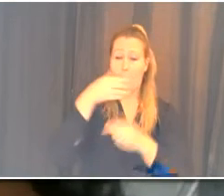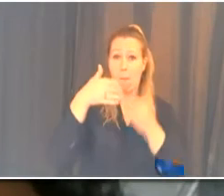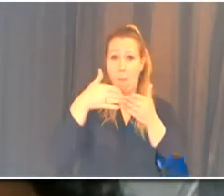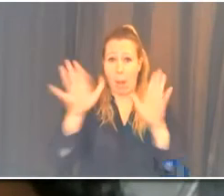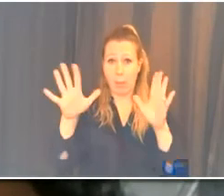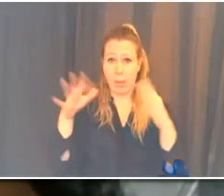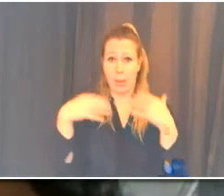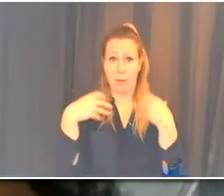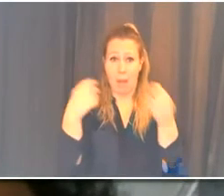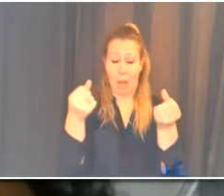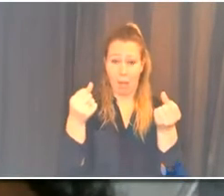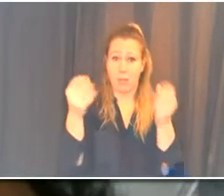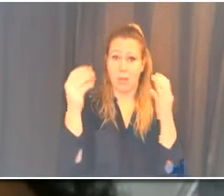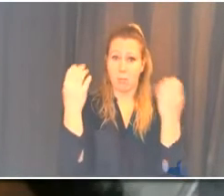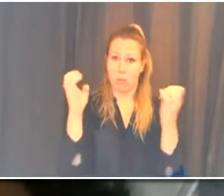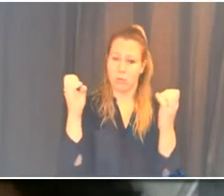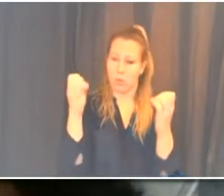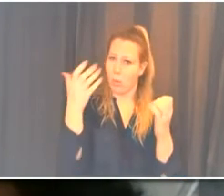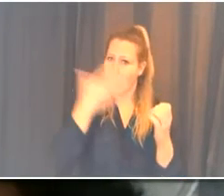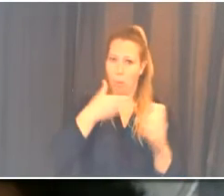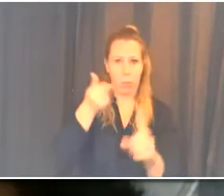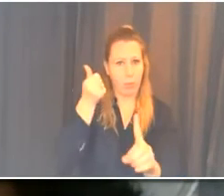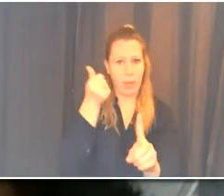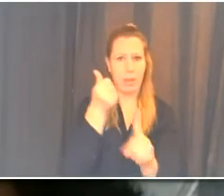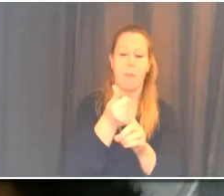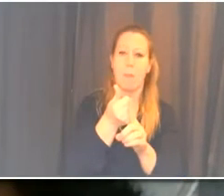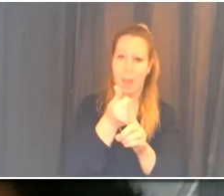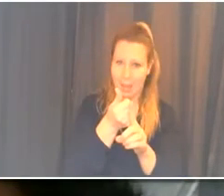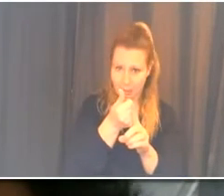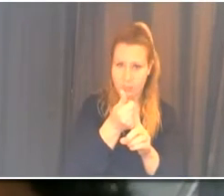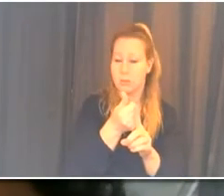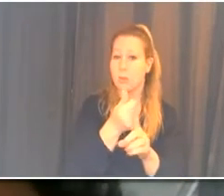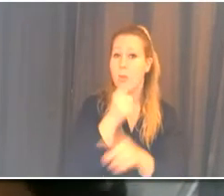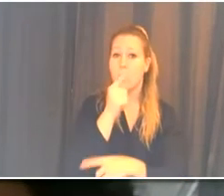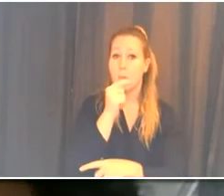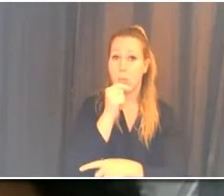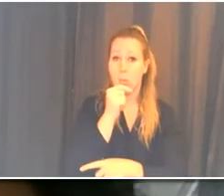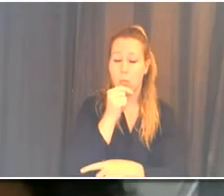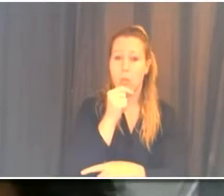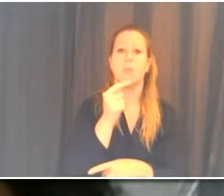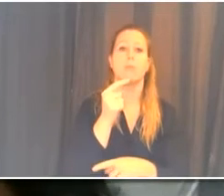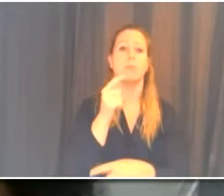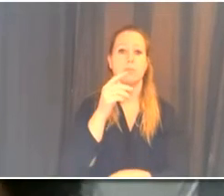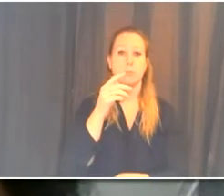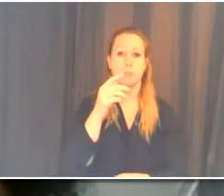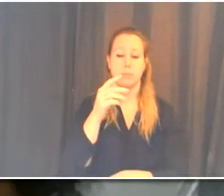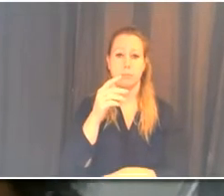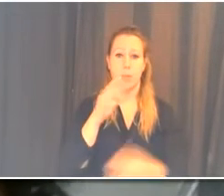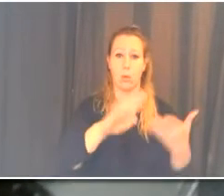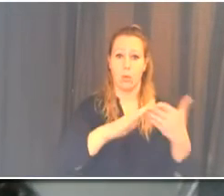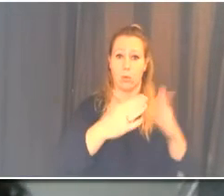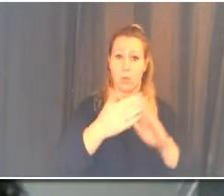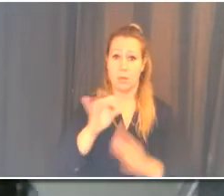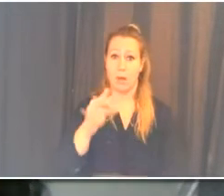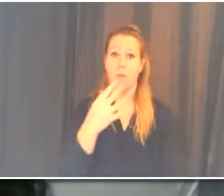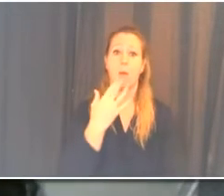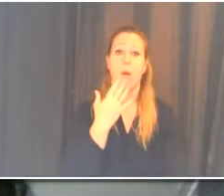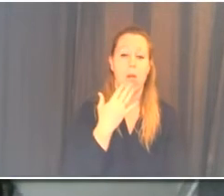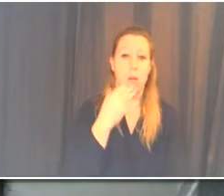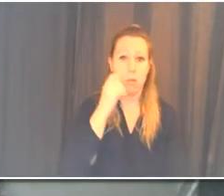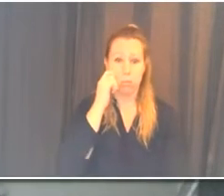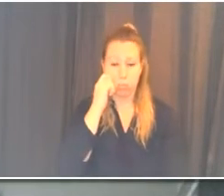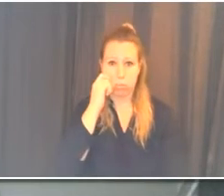dove programs and for all of the other agencies that do this work really affirms the city's commitment to improving lives in